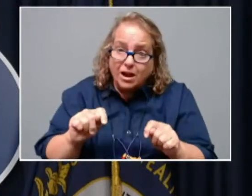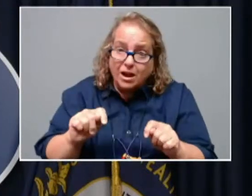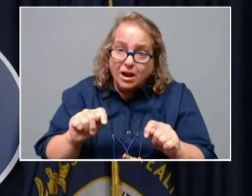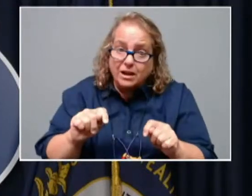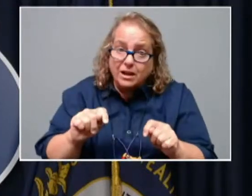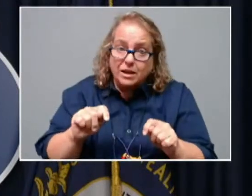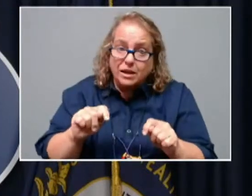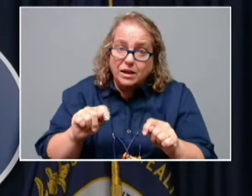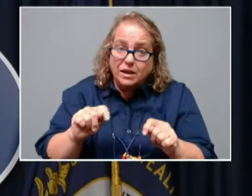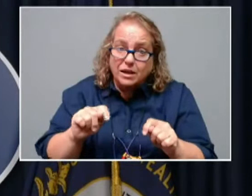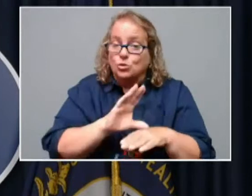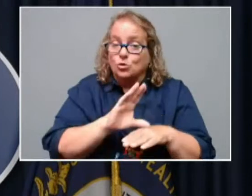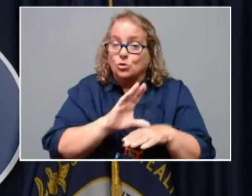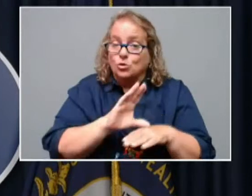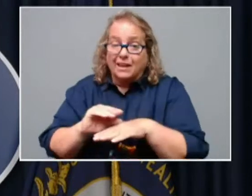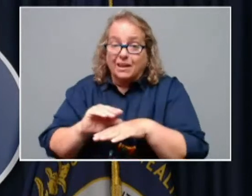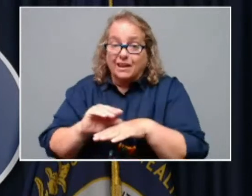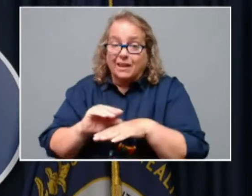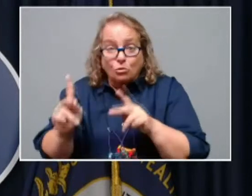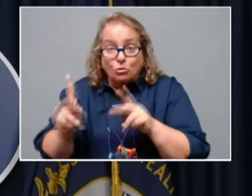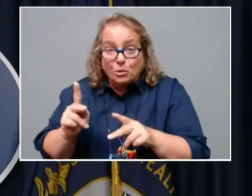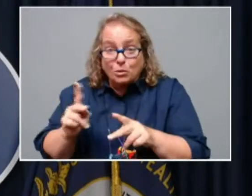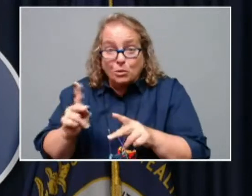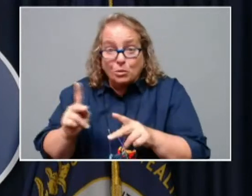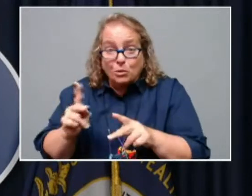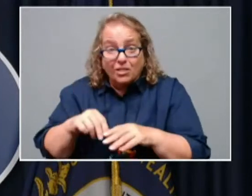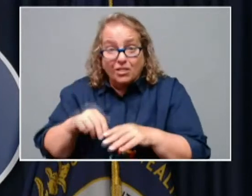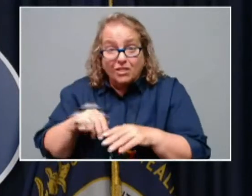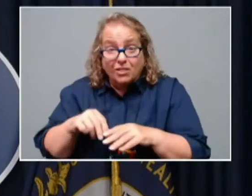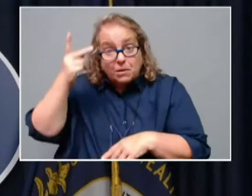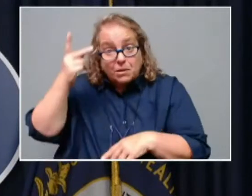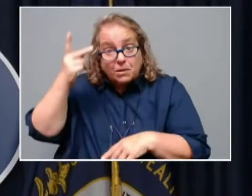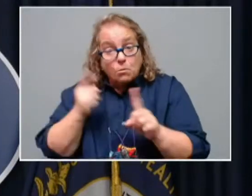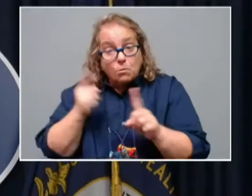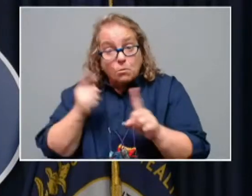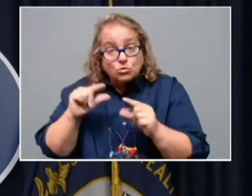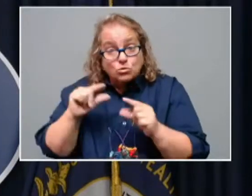belittle those that are in that politically opposed group. I just